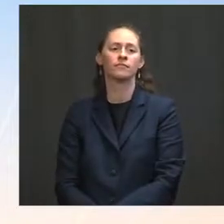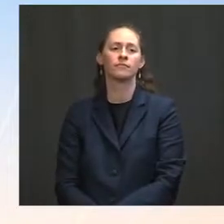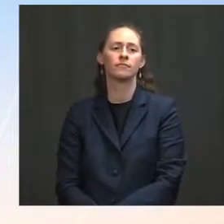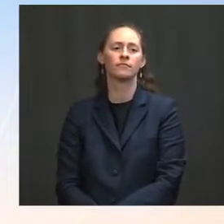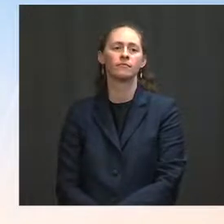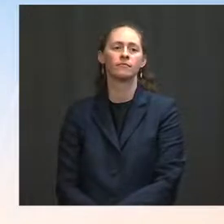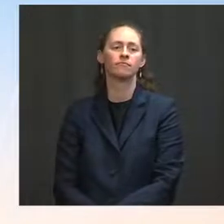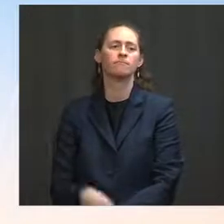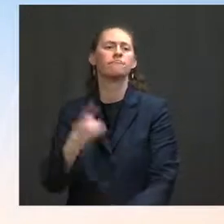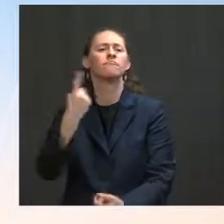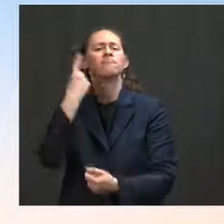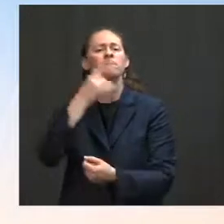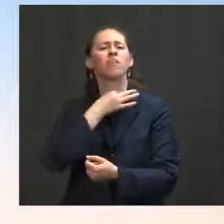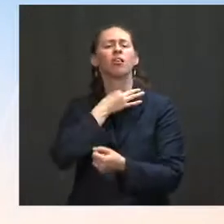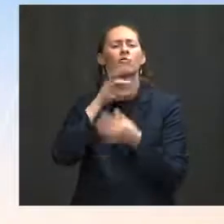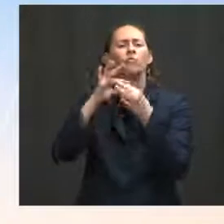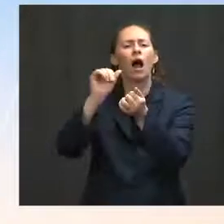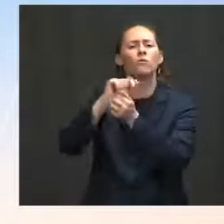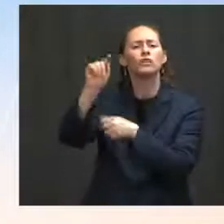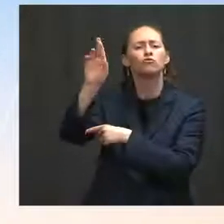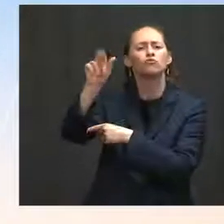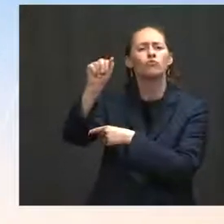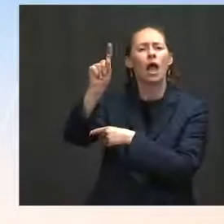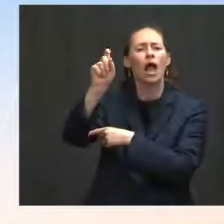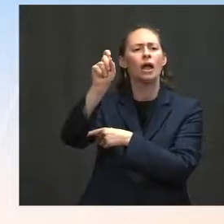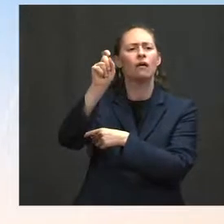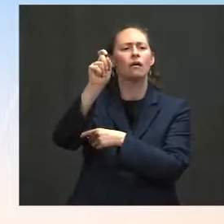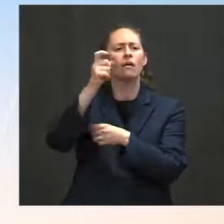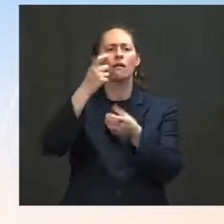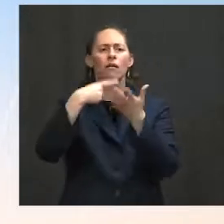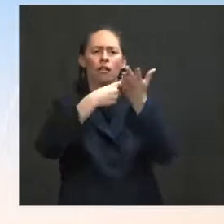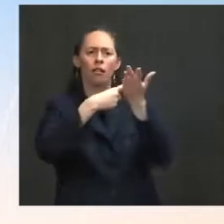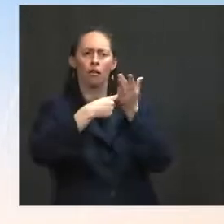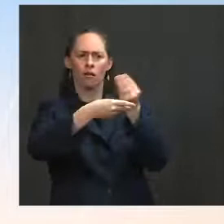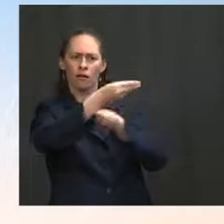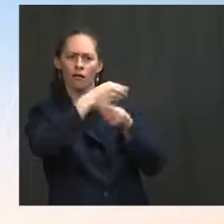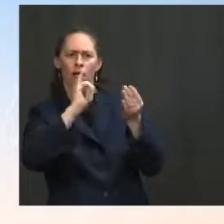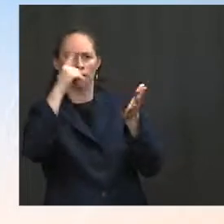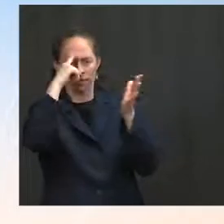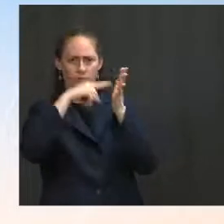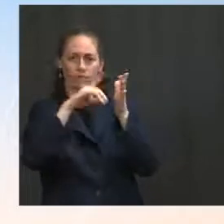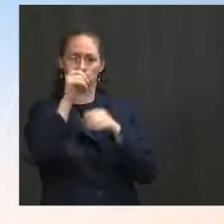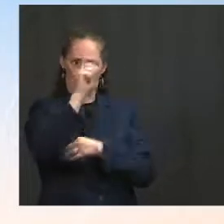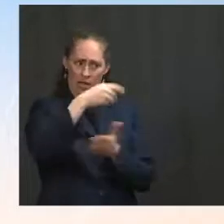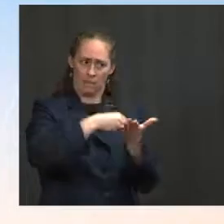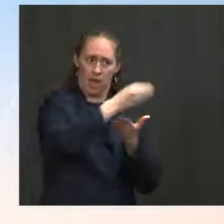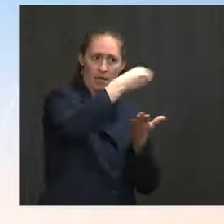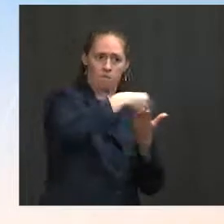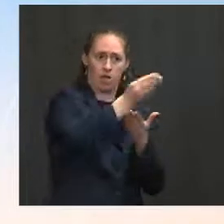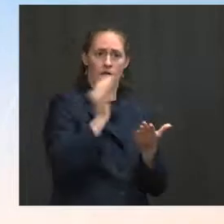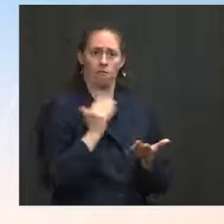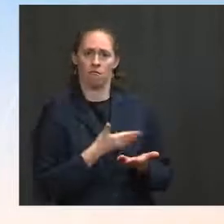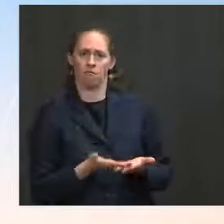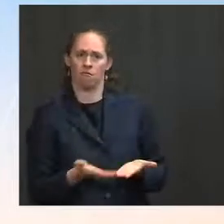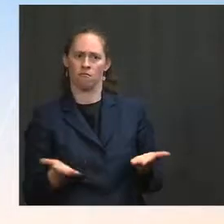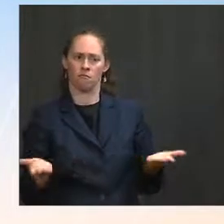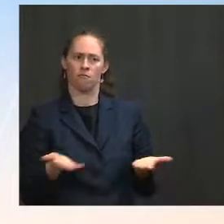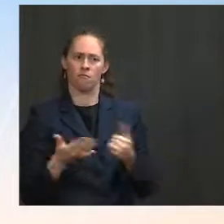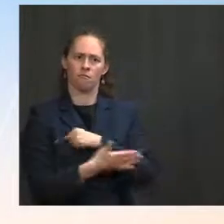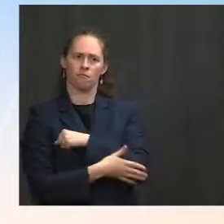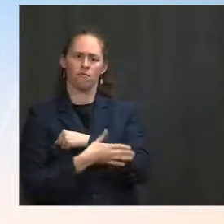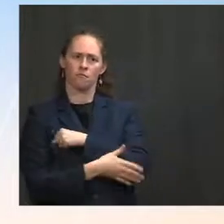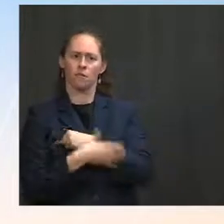a lot about Buy America, and he settled the Airbus thing. But when can we expect activity on the major things